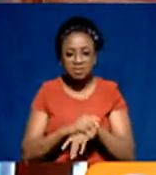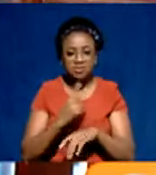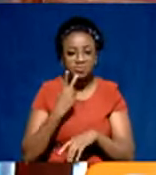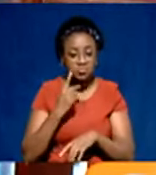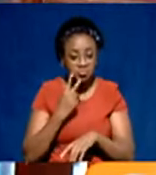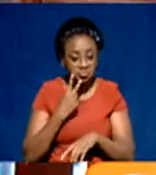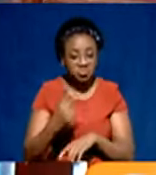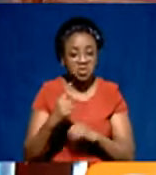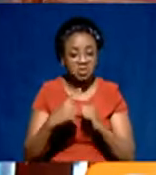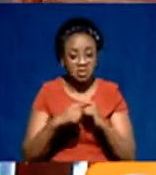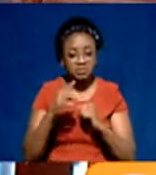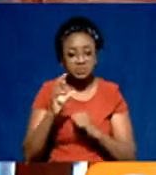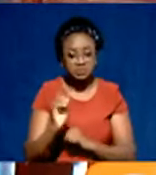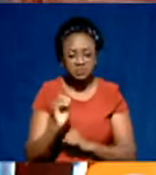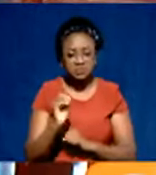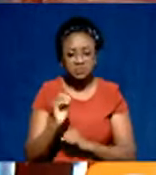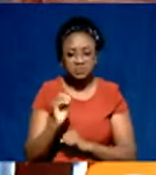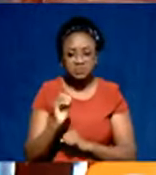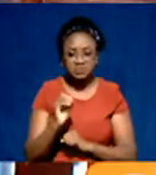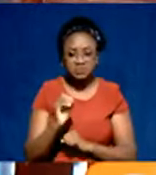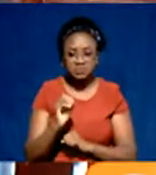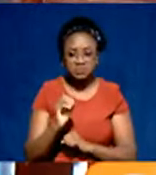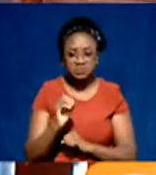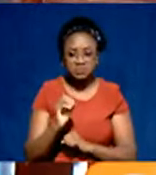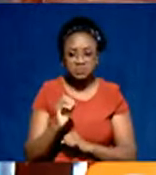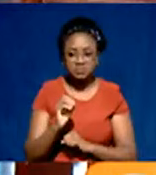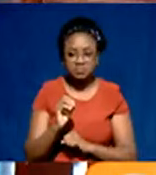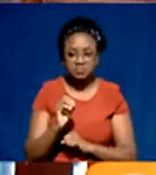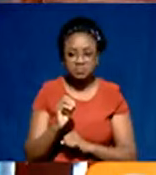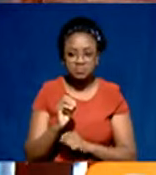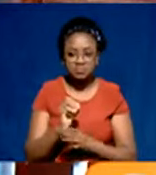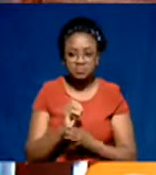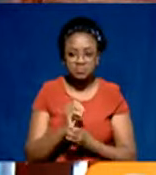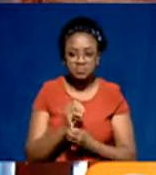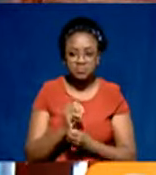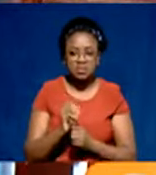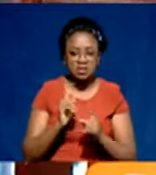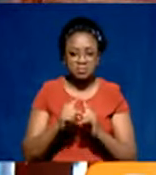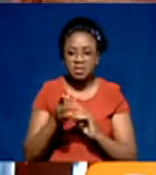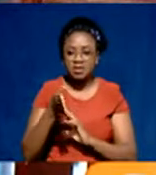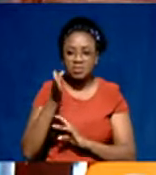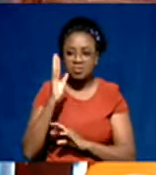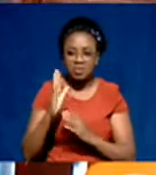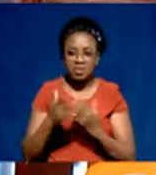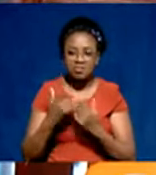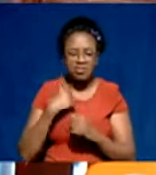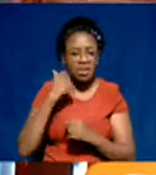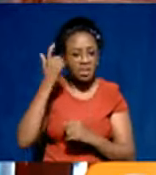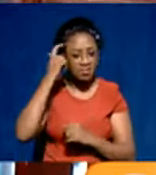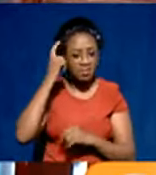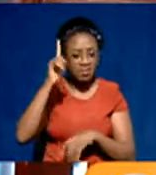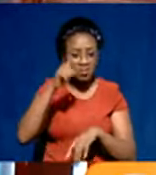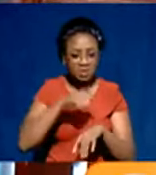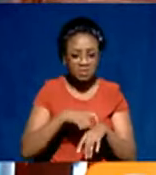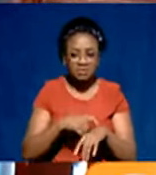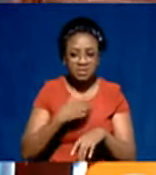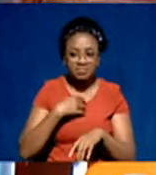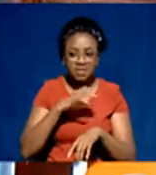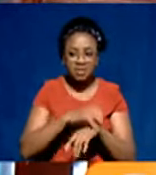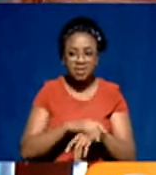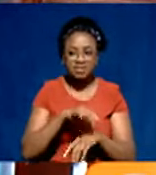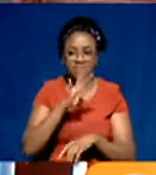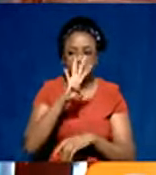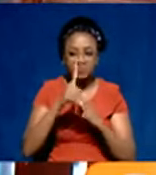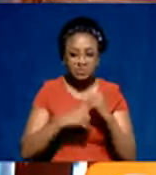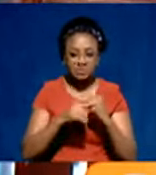when I was moving from 7 to 8. But God has been faithful. I remember there was a time I was getting even 46% in